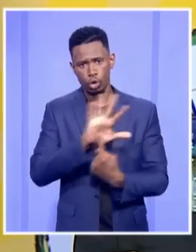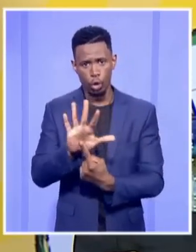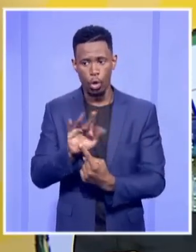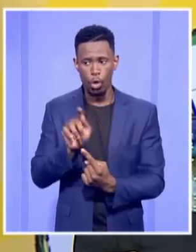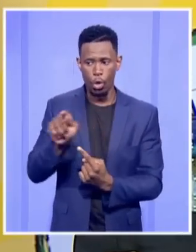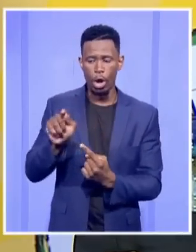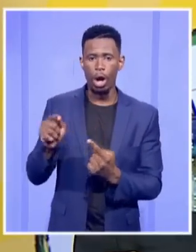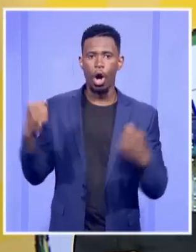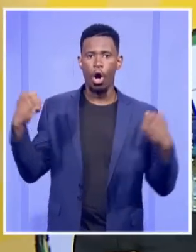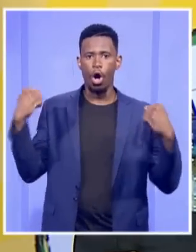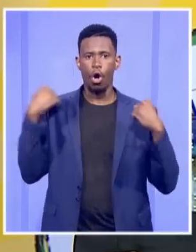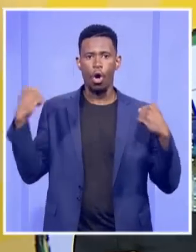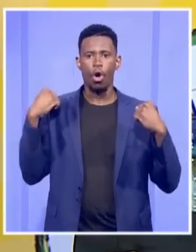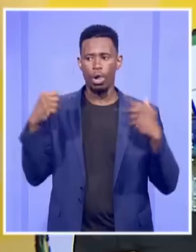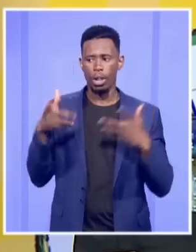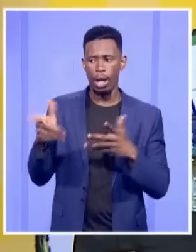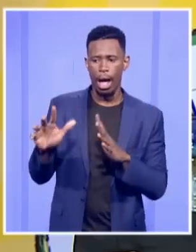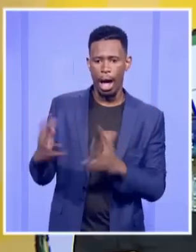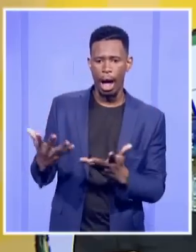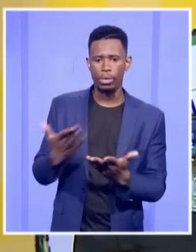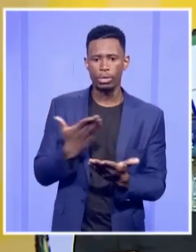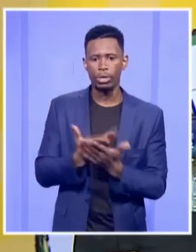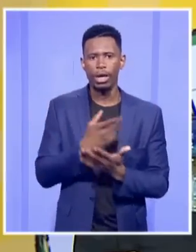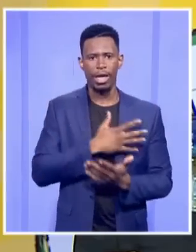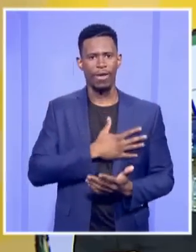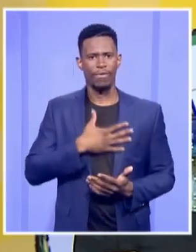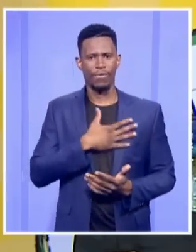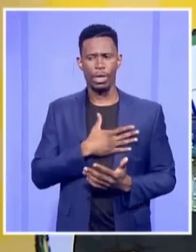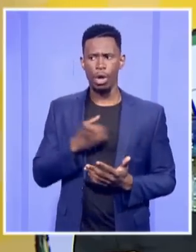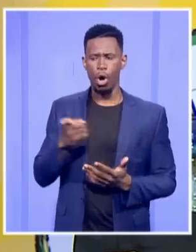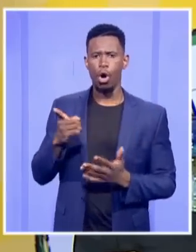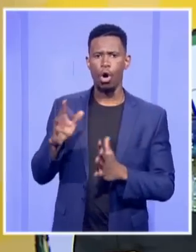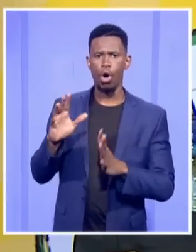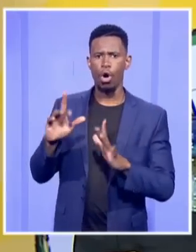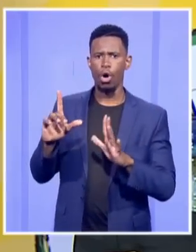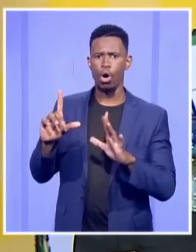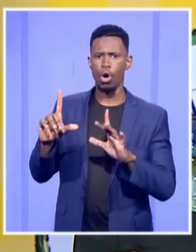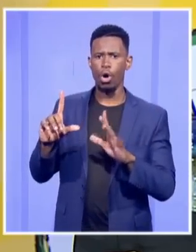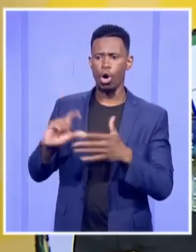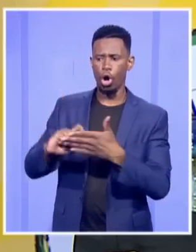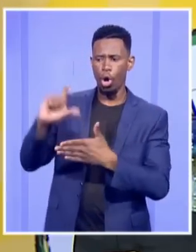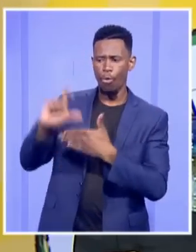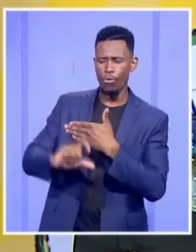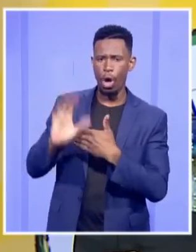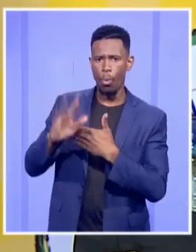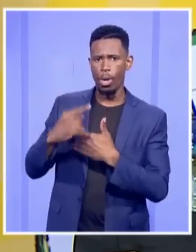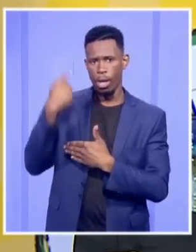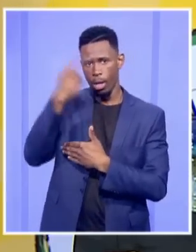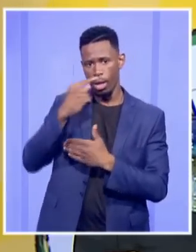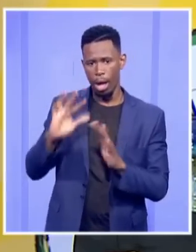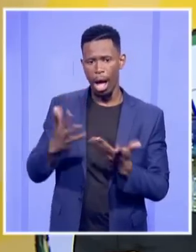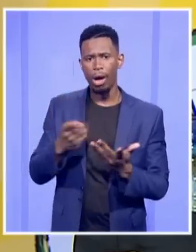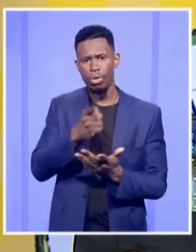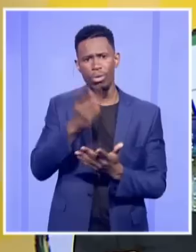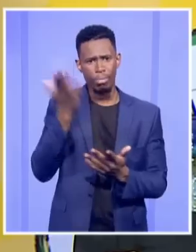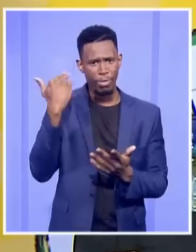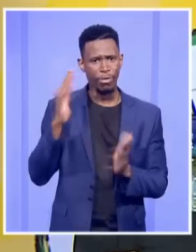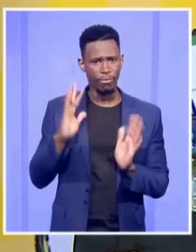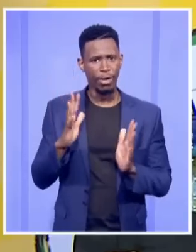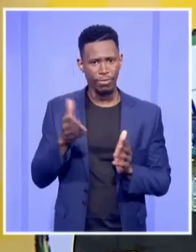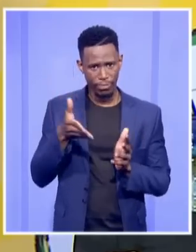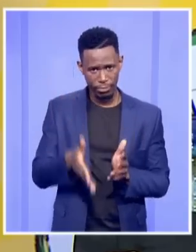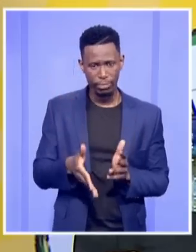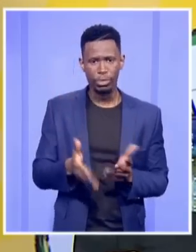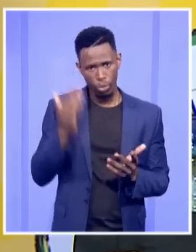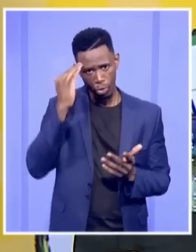feel of how conference is going to really look like. You have been here before, so we're going to do